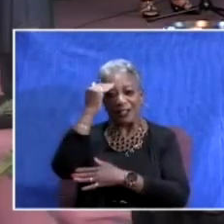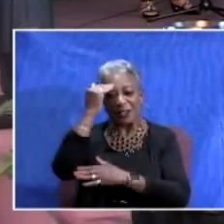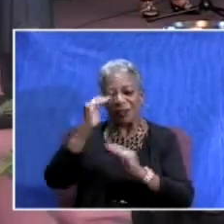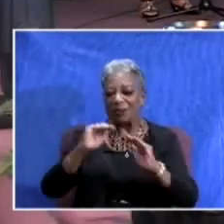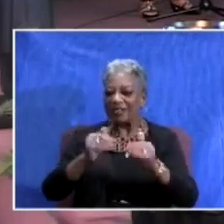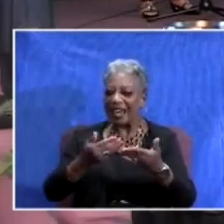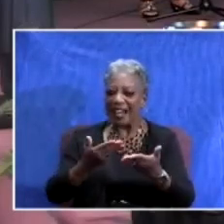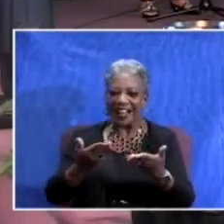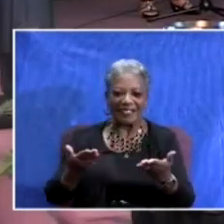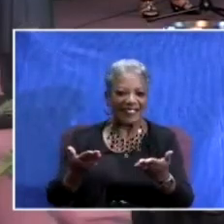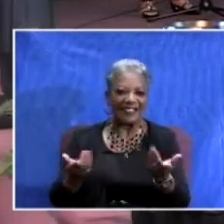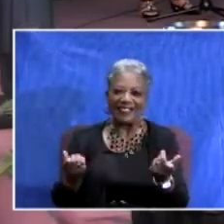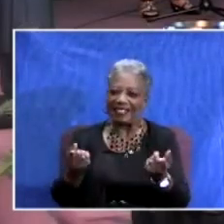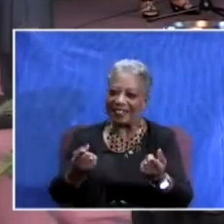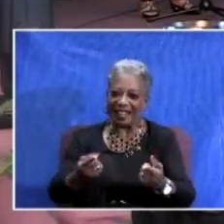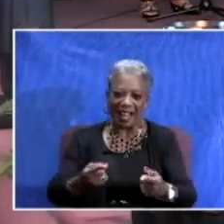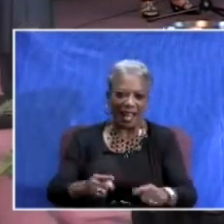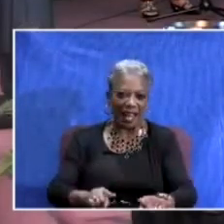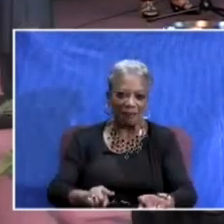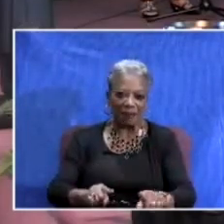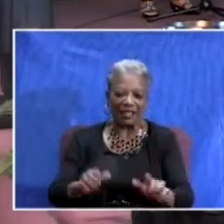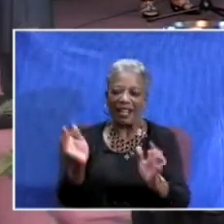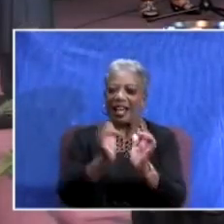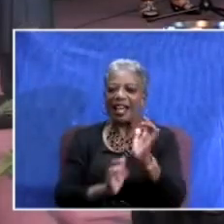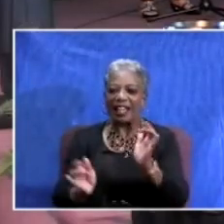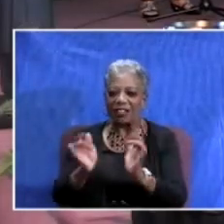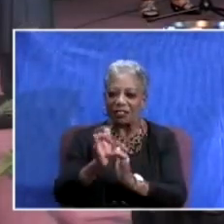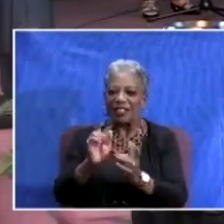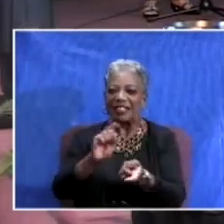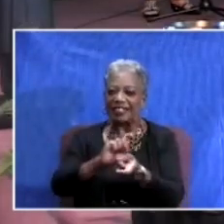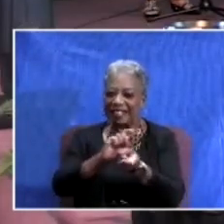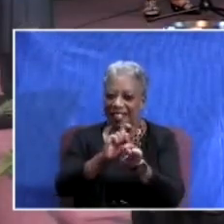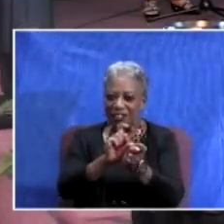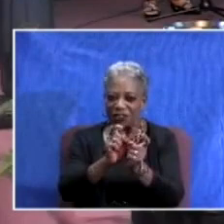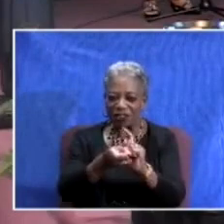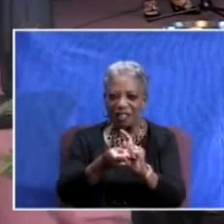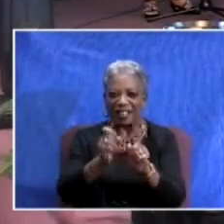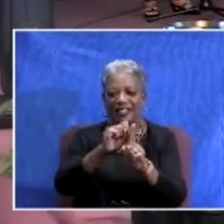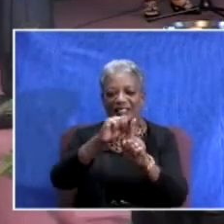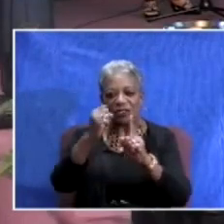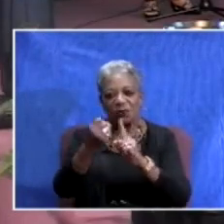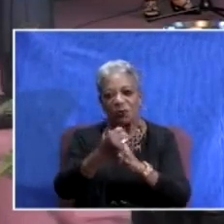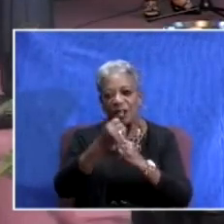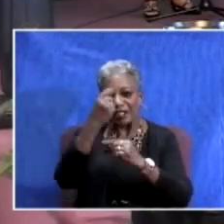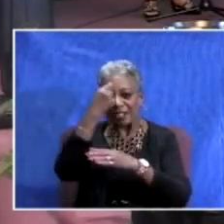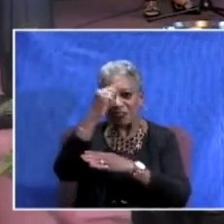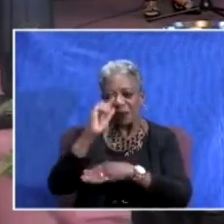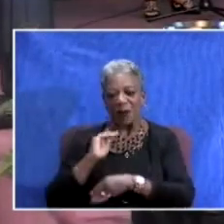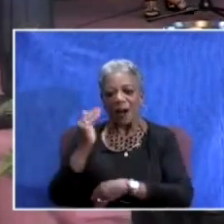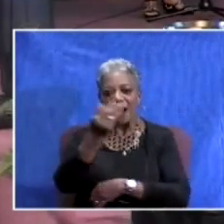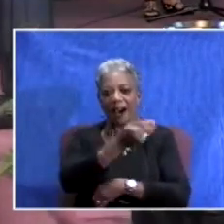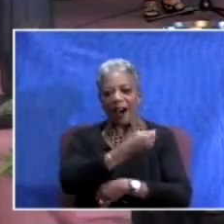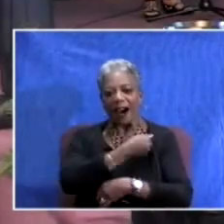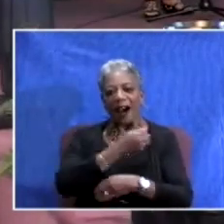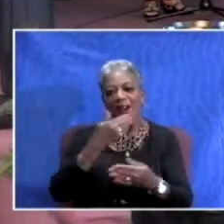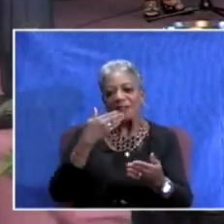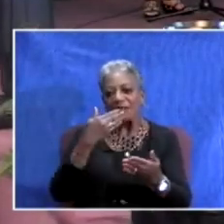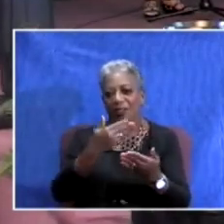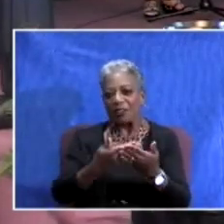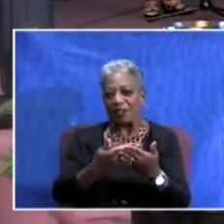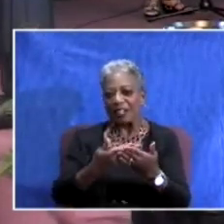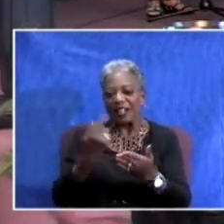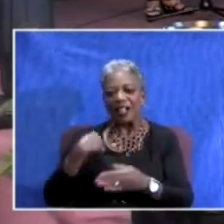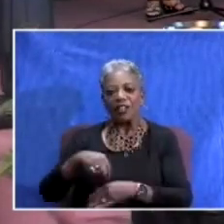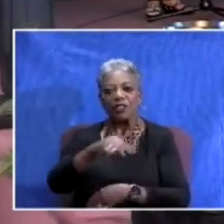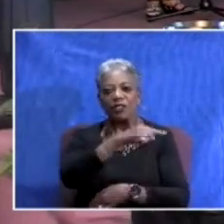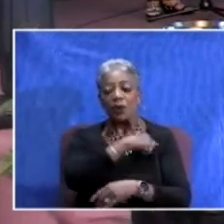will start turning that thing for your good. So when we talk about you can't beat God giving, you can't beat